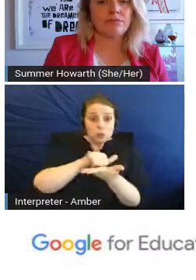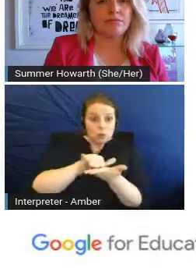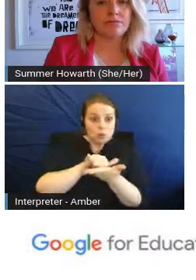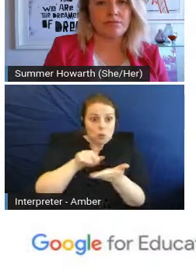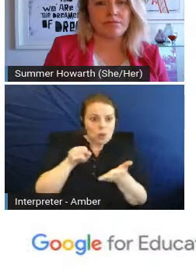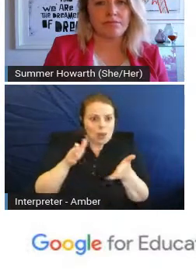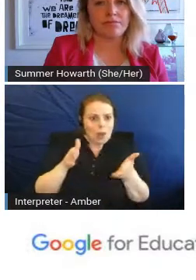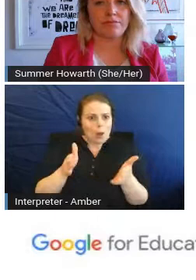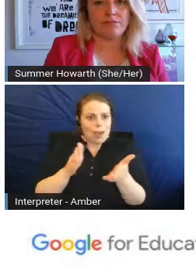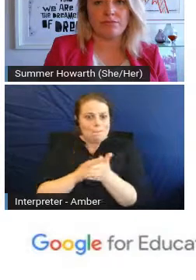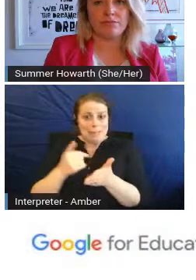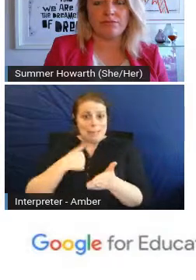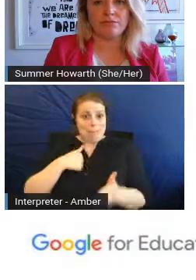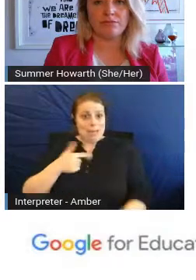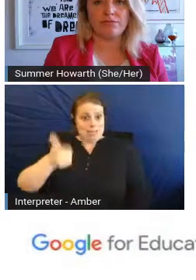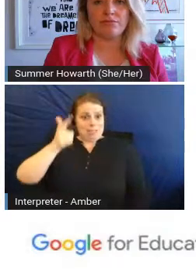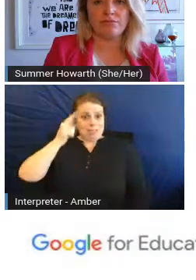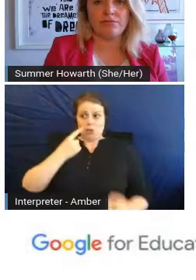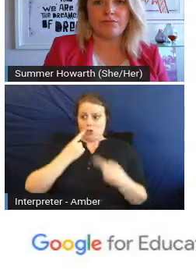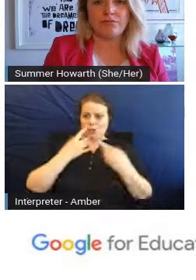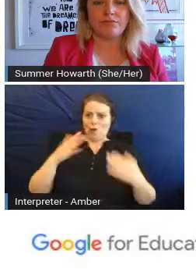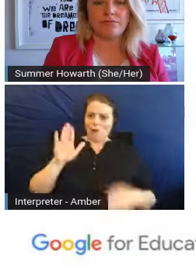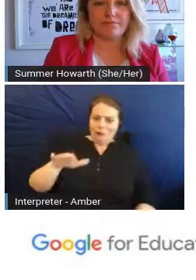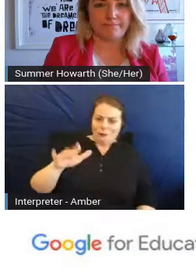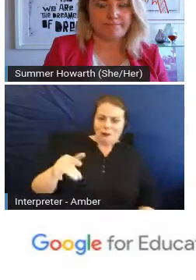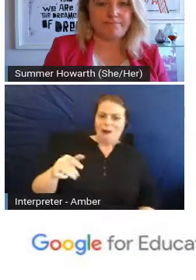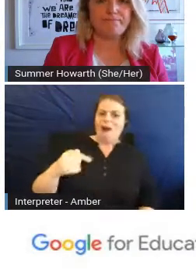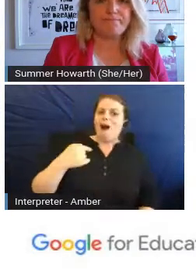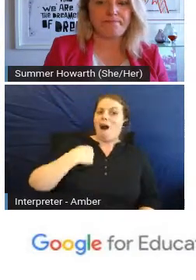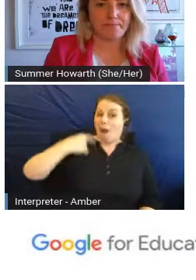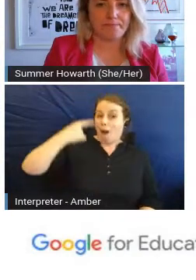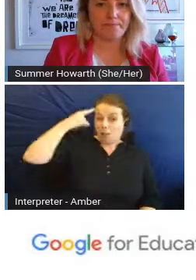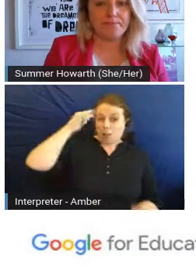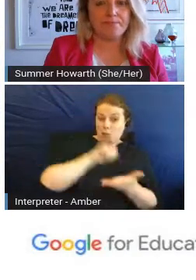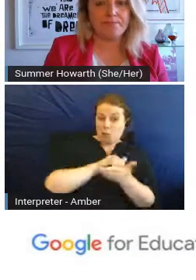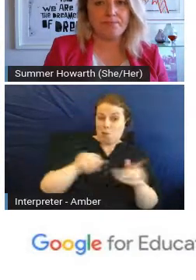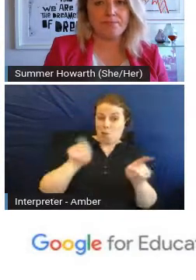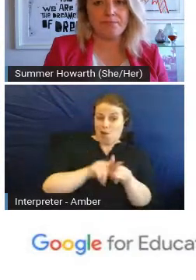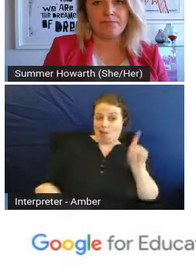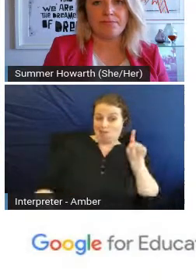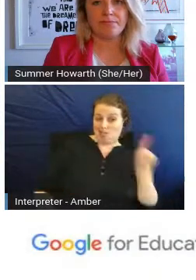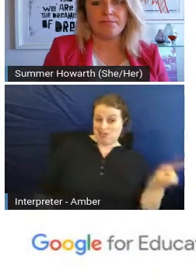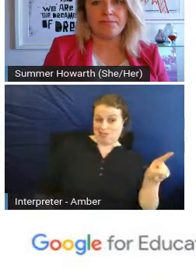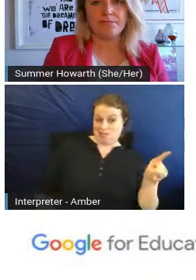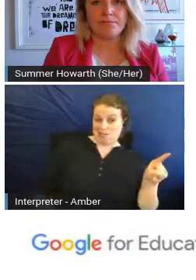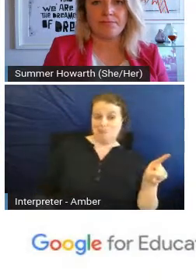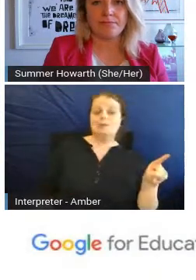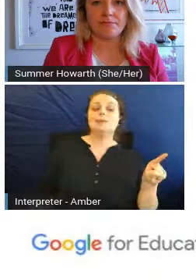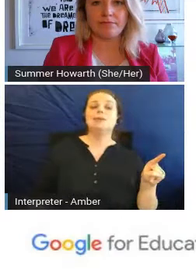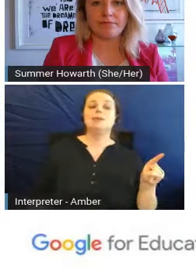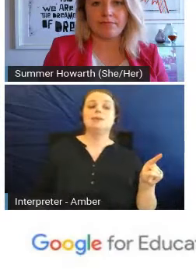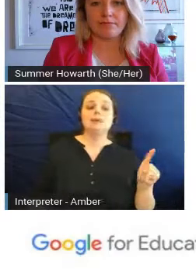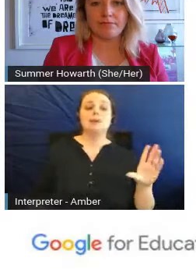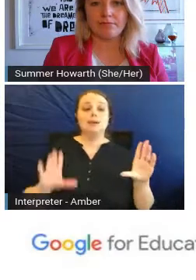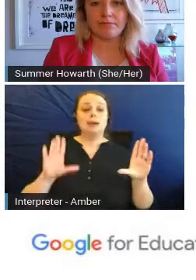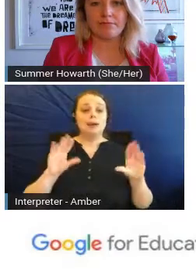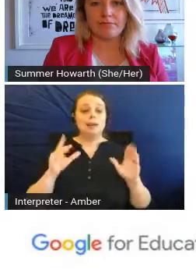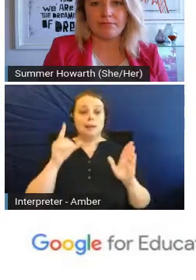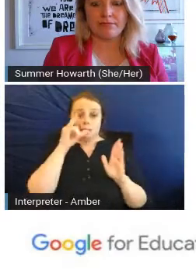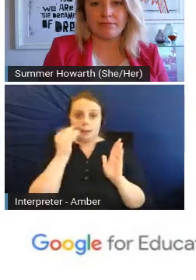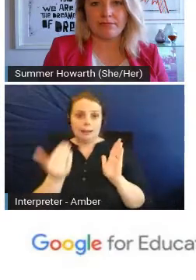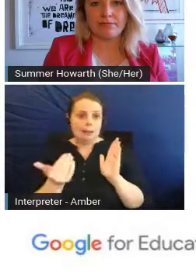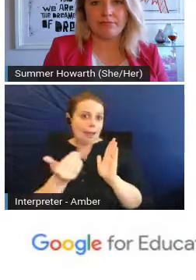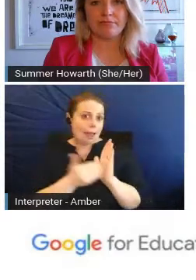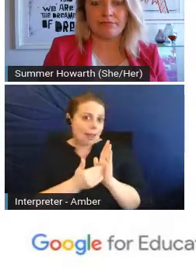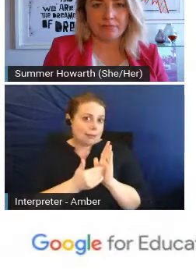me as a teacher to be able to show you, hey, this is what I think New York is. And then what we can do is we can add a piece in